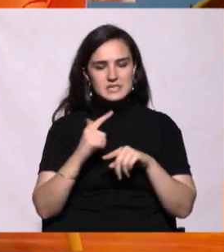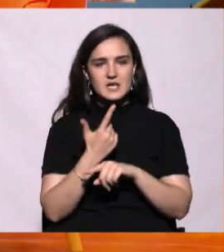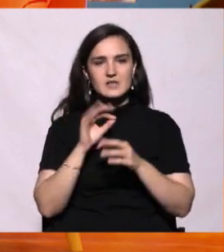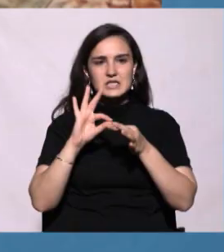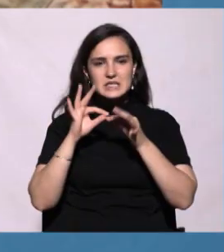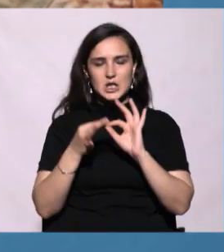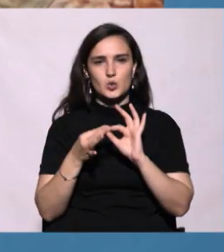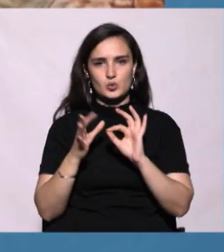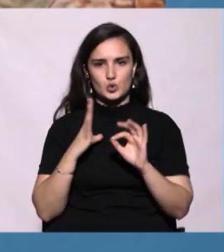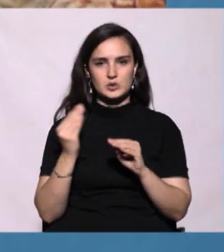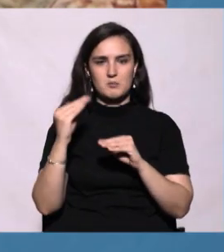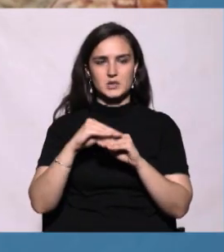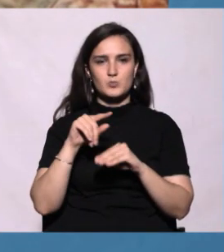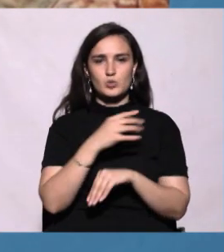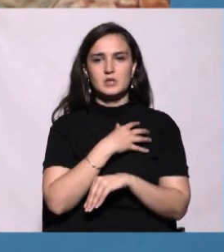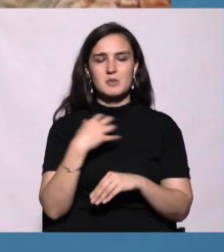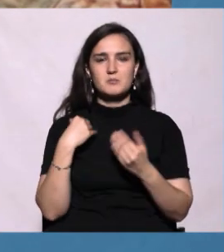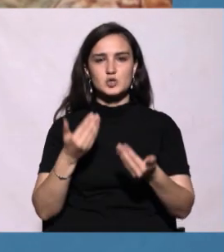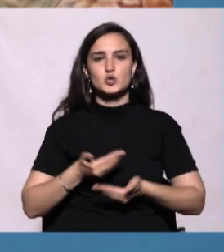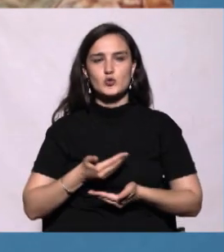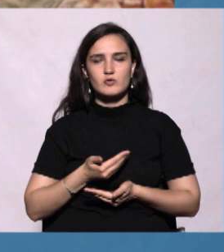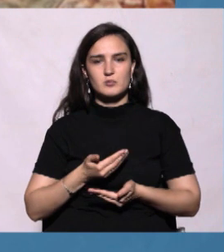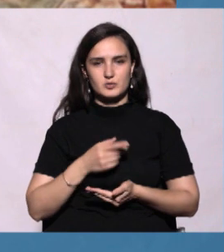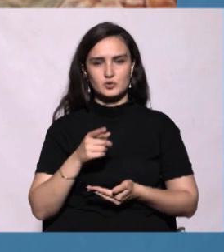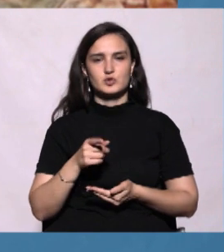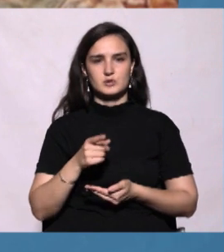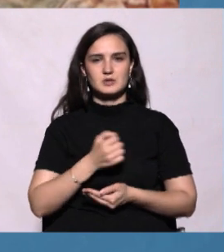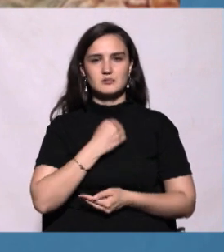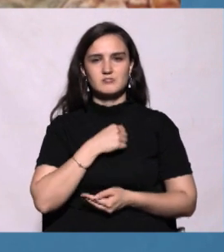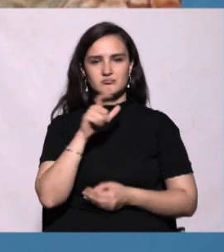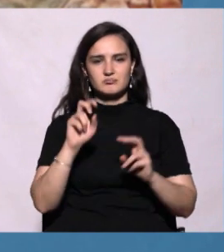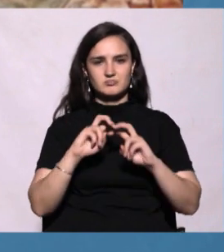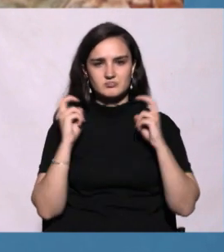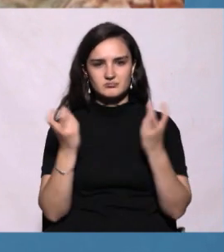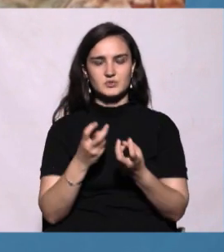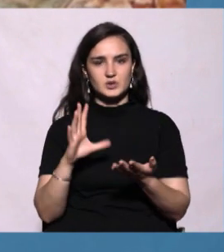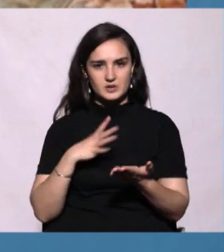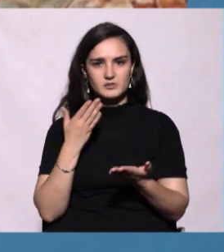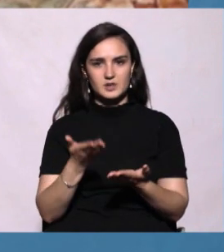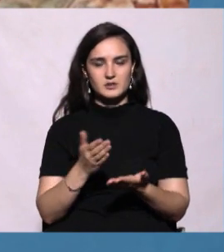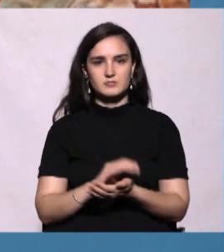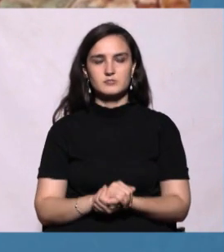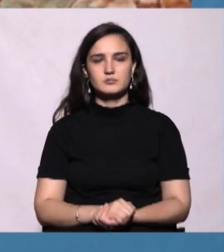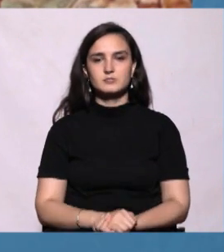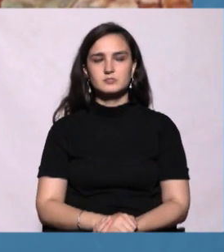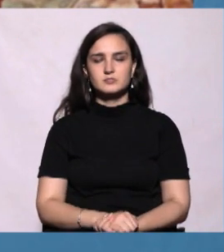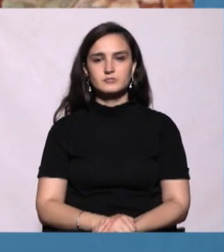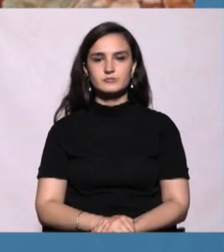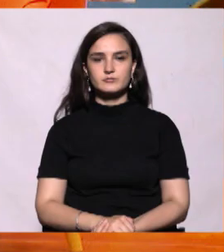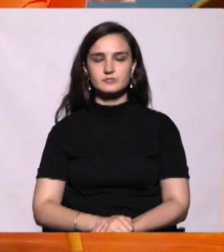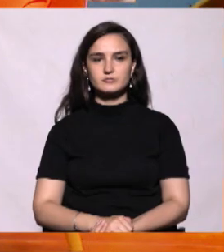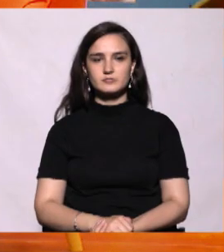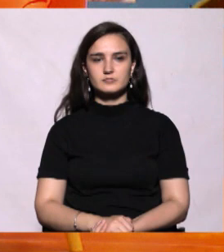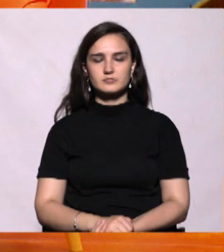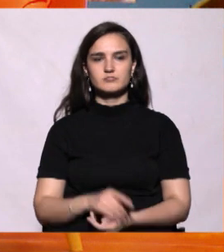were added to Arthur's life. Things like the Knights of the Round Table, our Round Table here, like Lancelot,